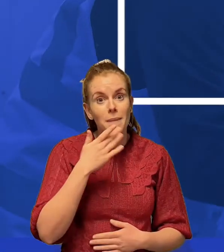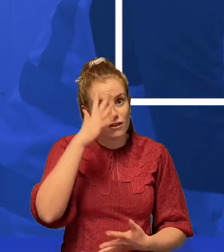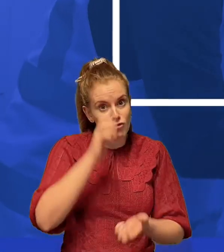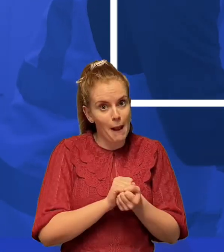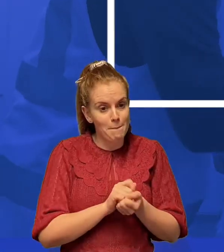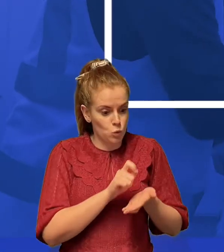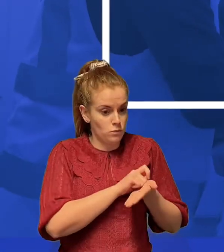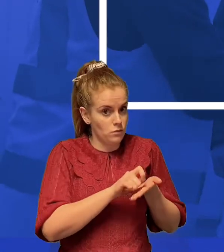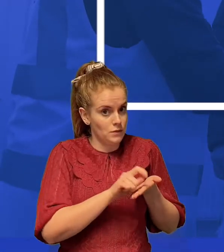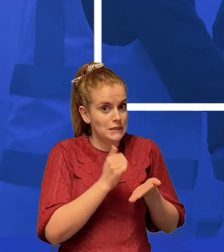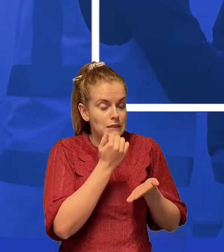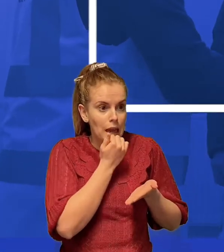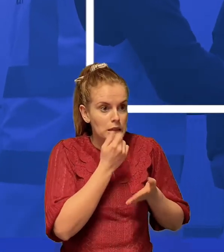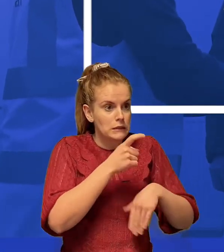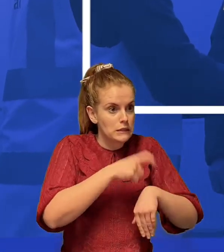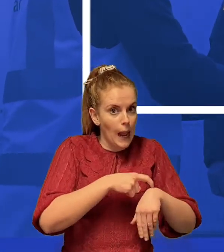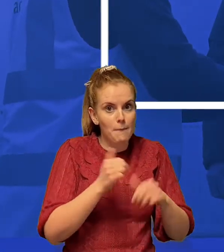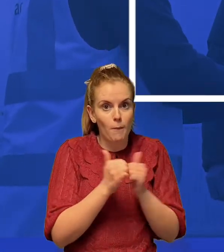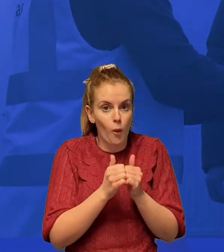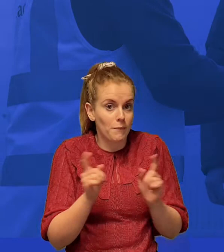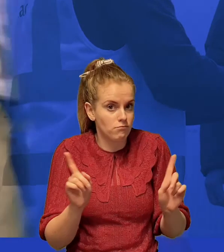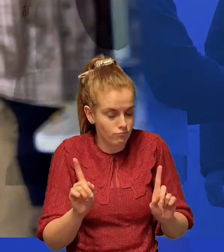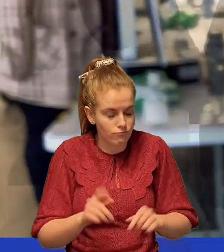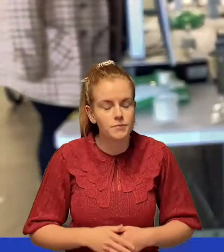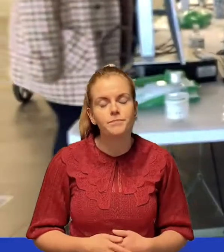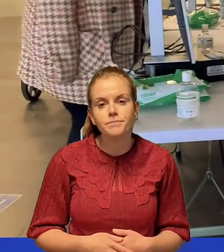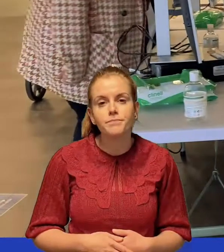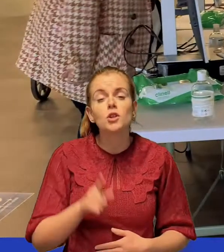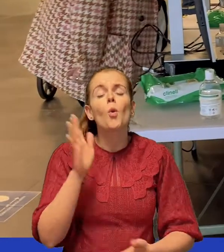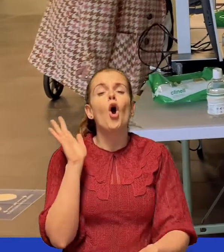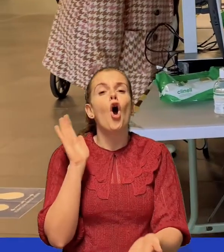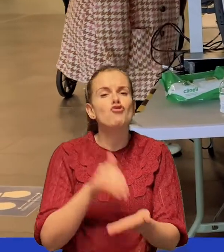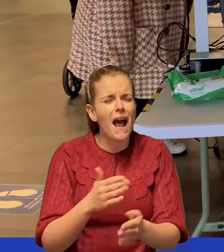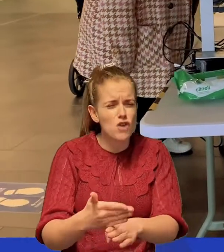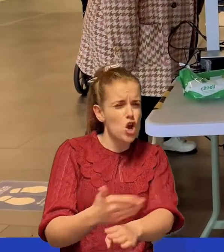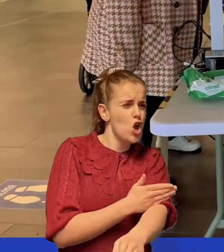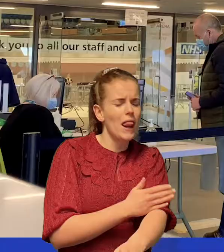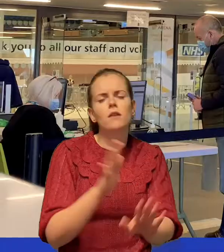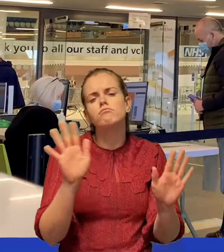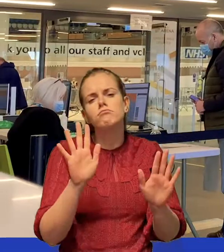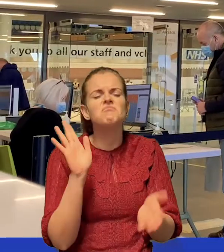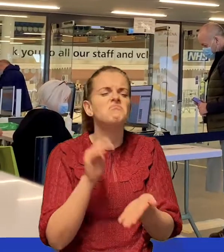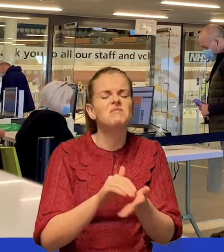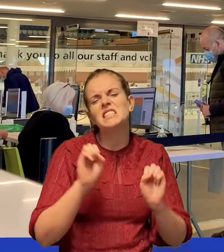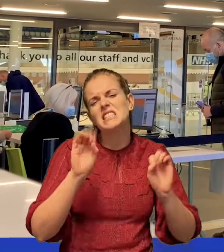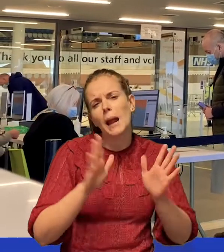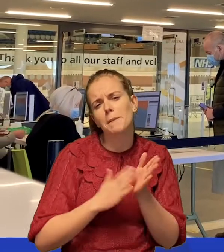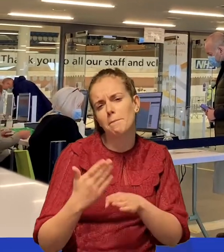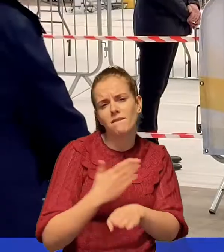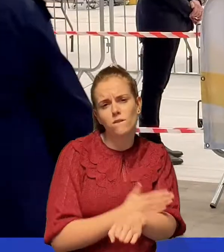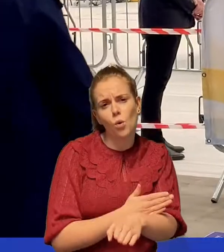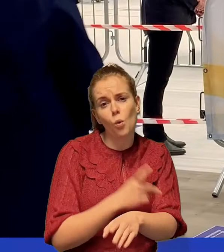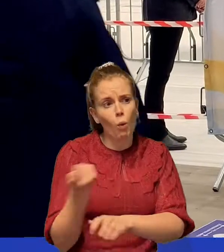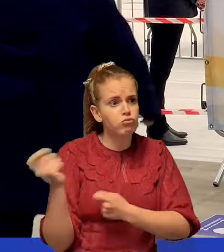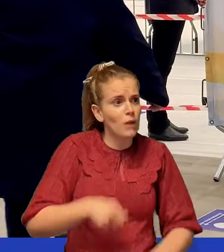Please make a note of the appointment time and date you were given. Please do not turn up more than 10 minutes before your appointment and